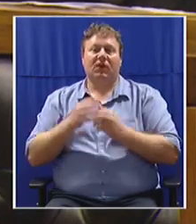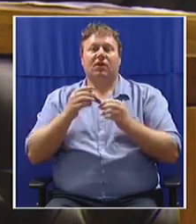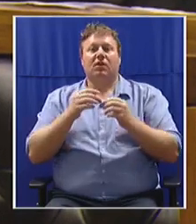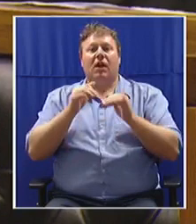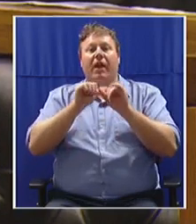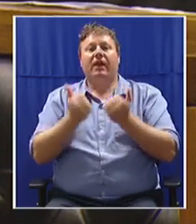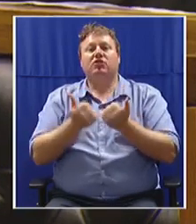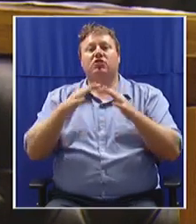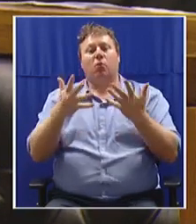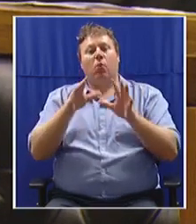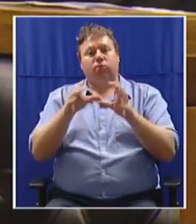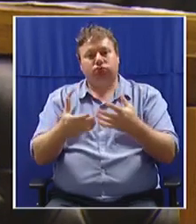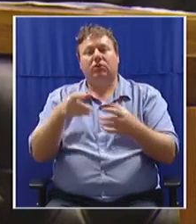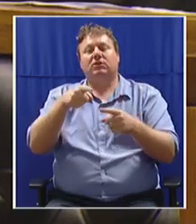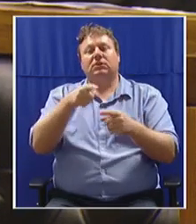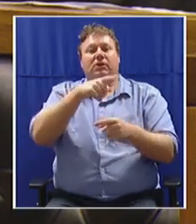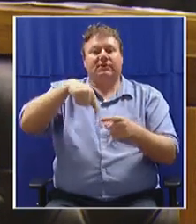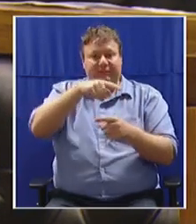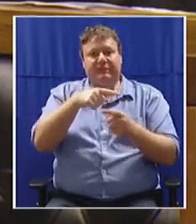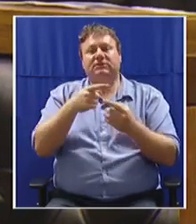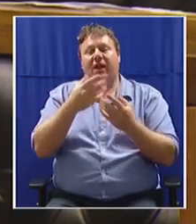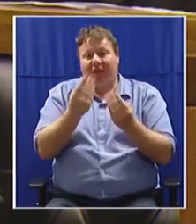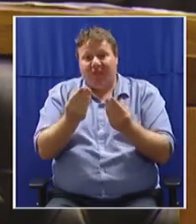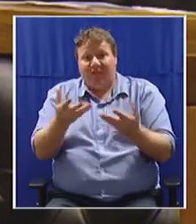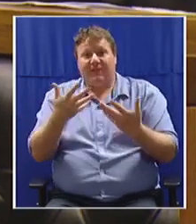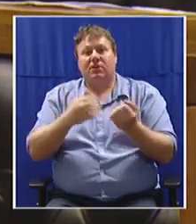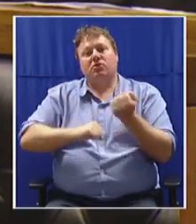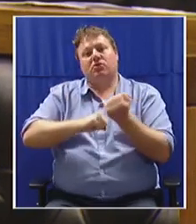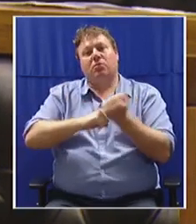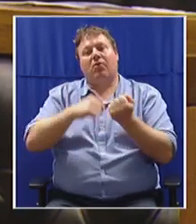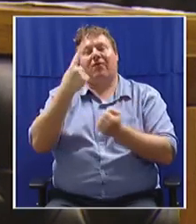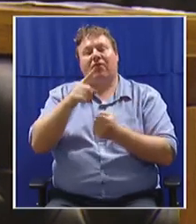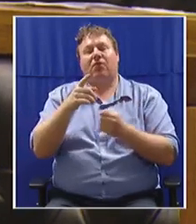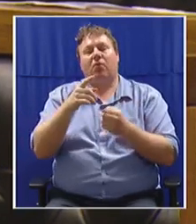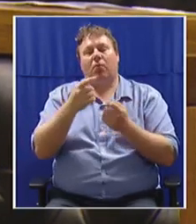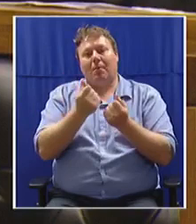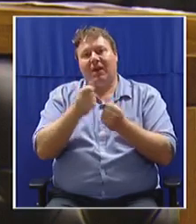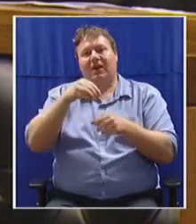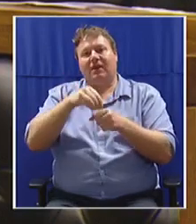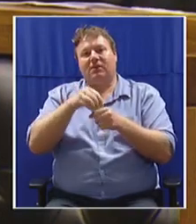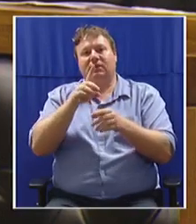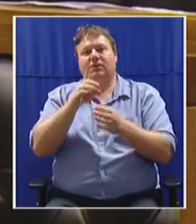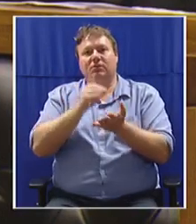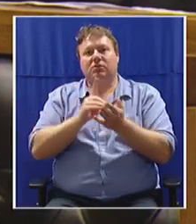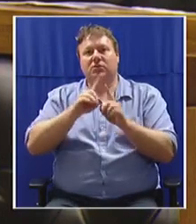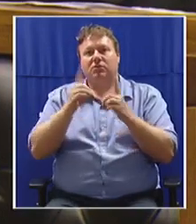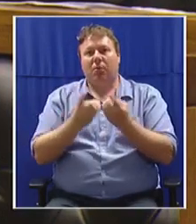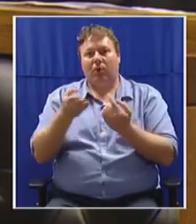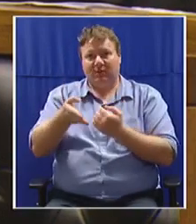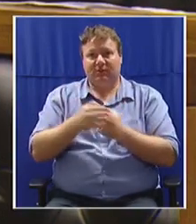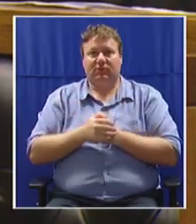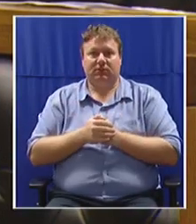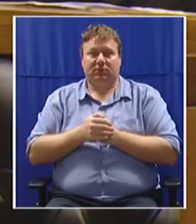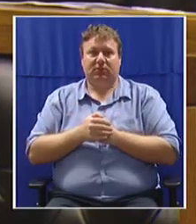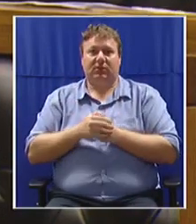kwama-departments okuswelakayo ukuthi sibasize sibalandelele baze baphumelele labantu